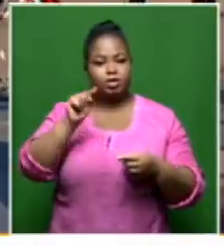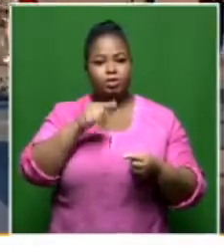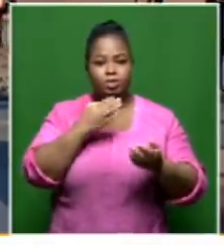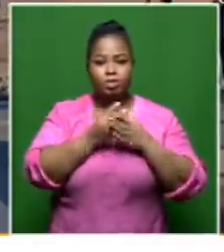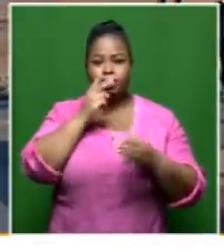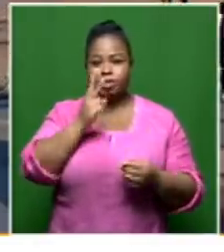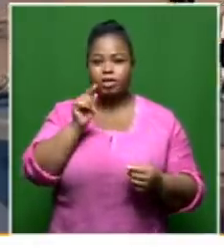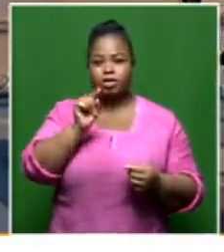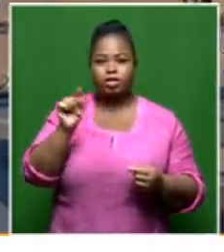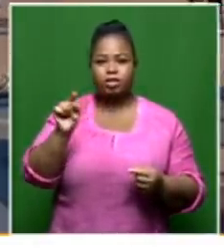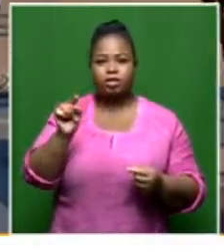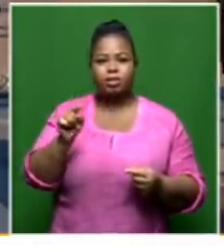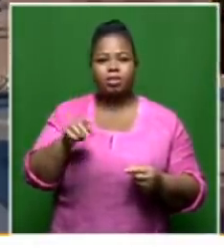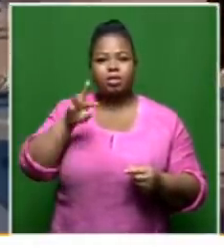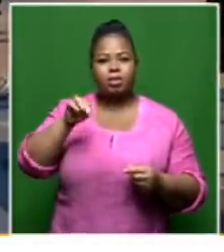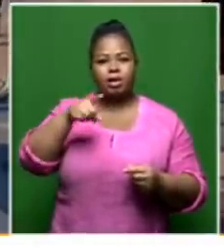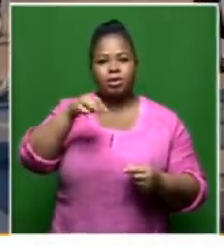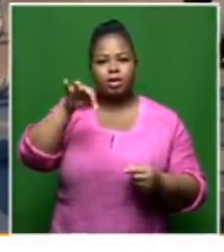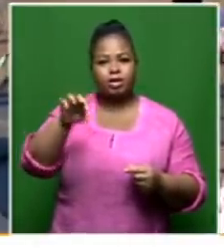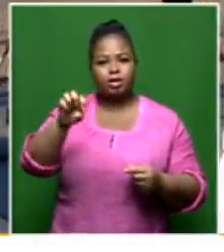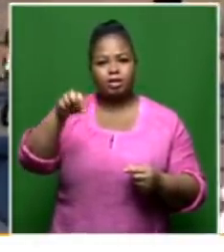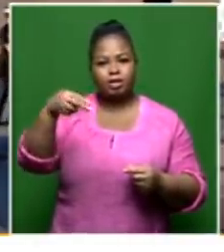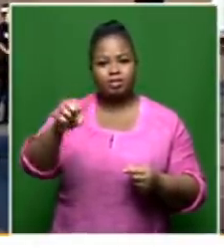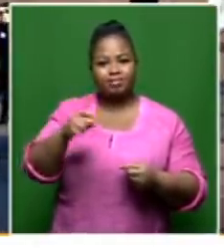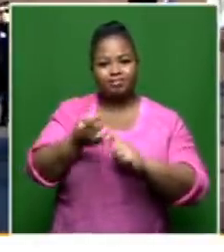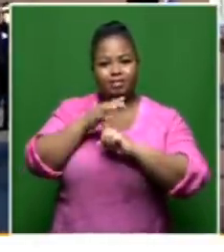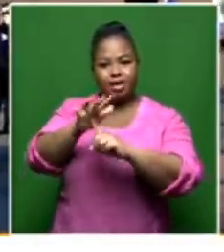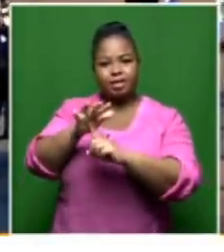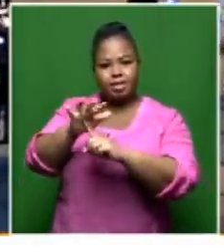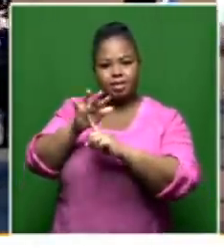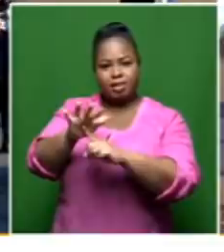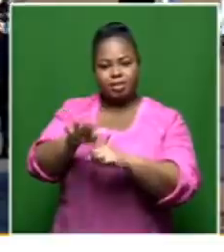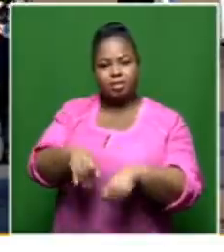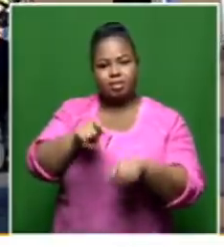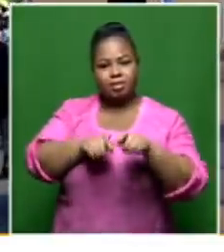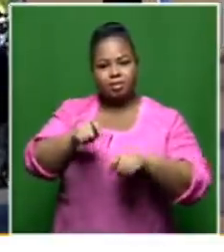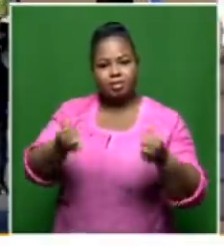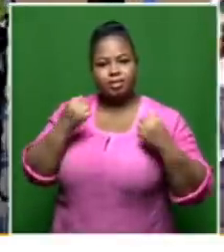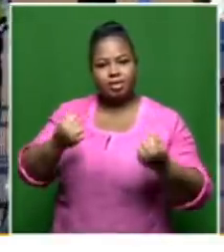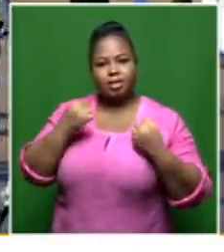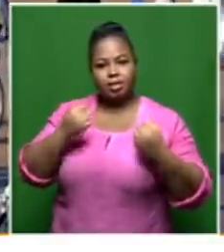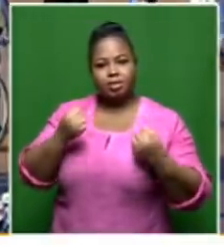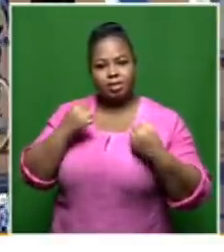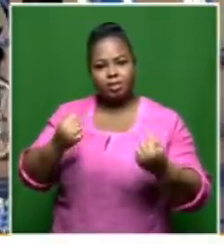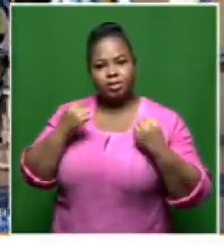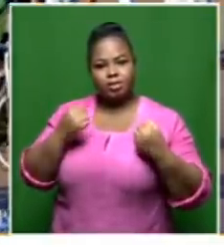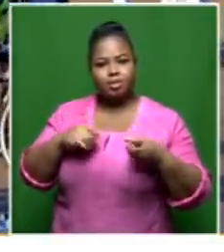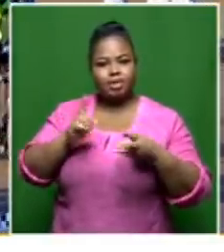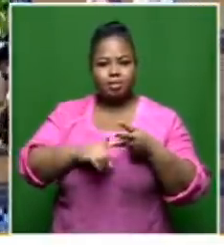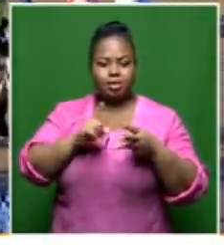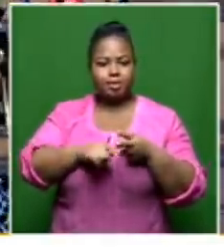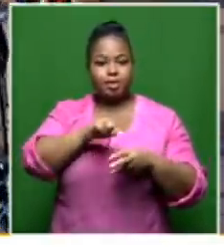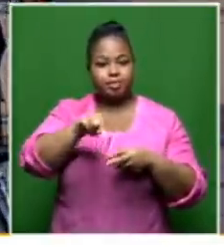Our camera lady Nomhle Ngubane is showing you people exercising, and also it seems that they've really